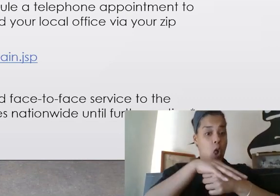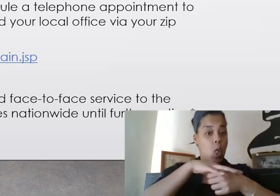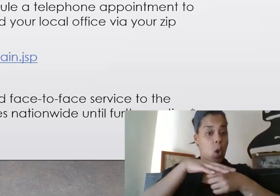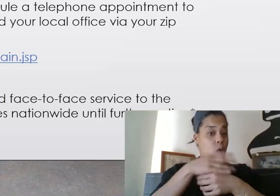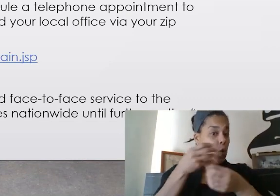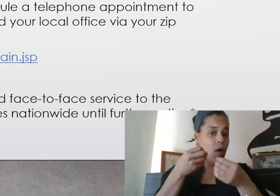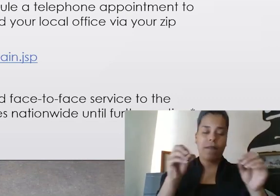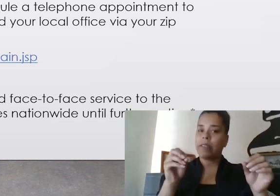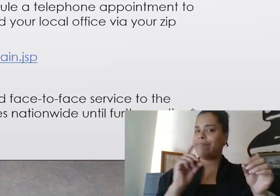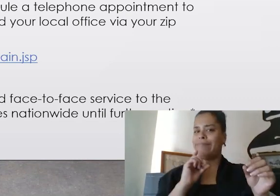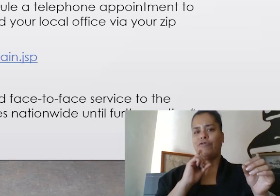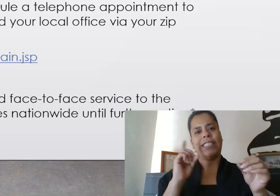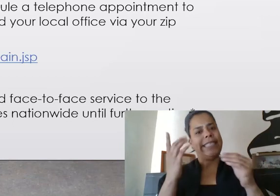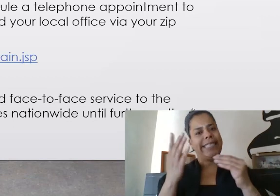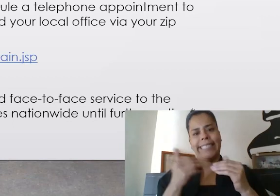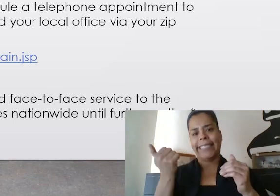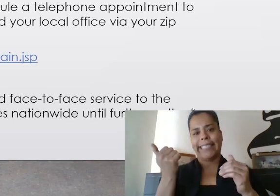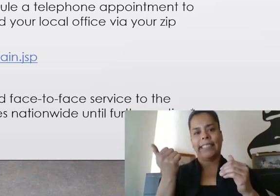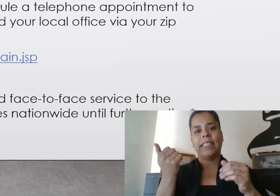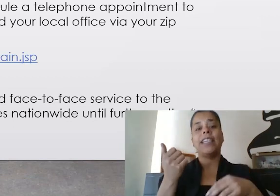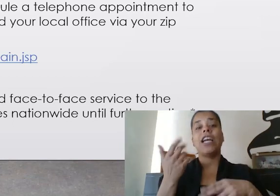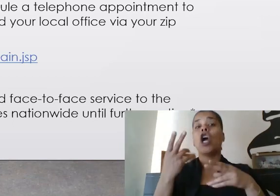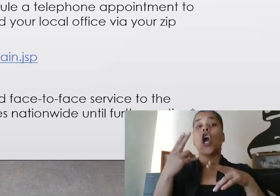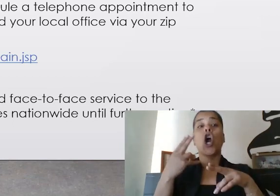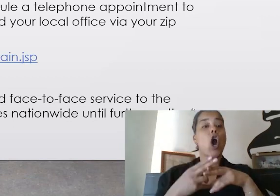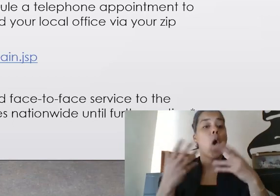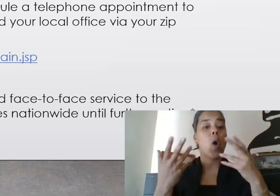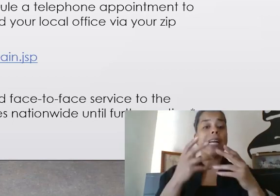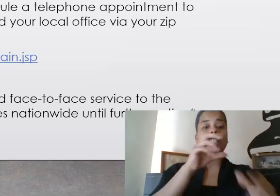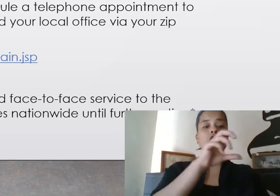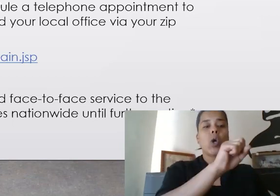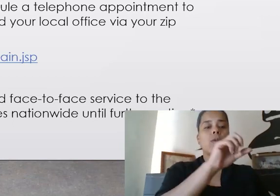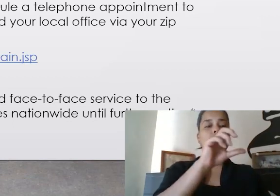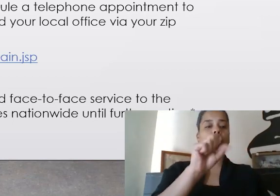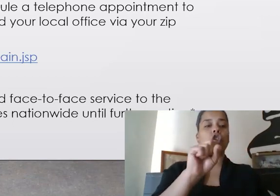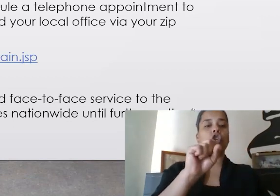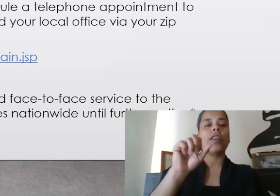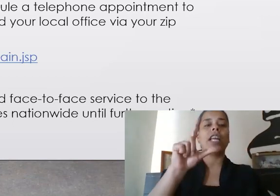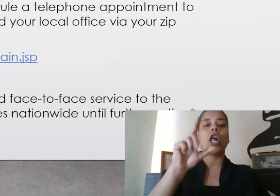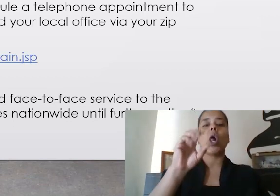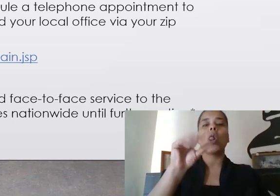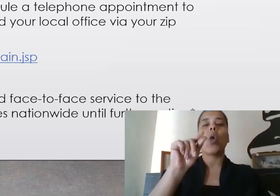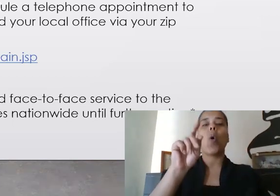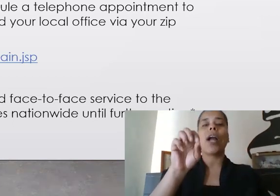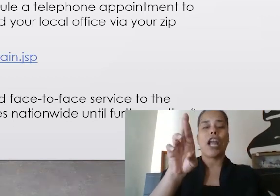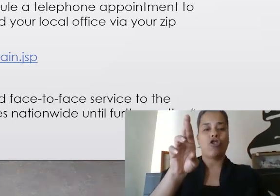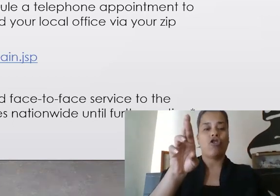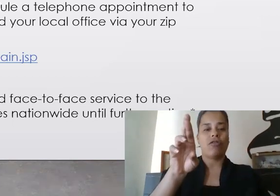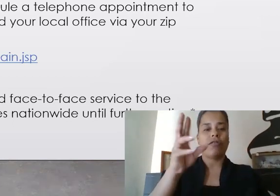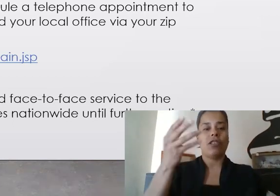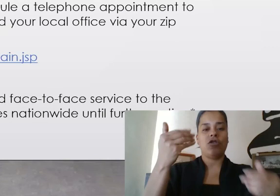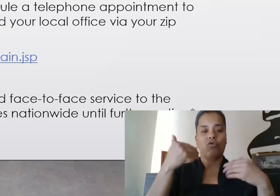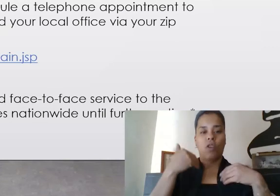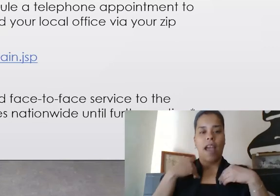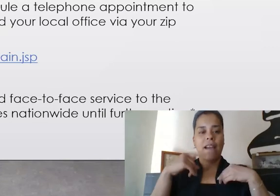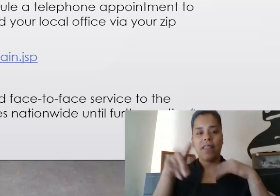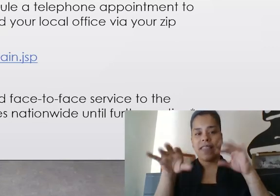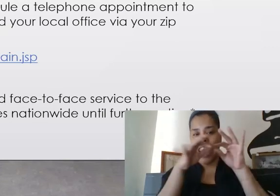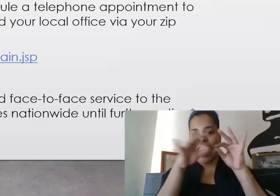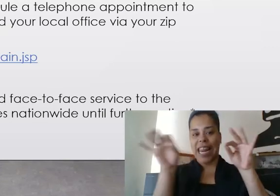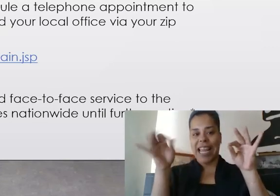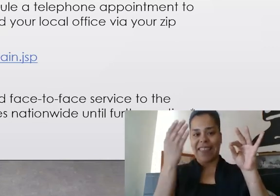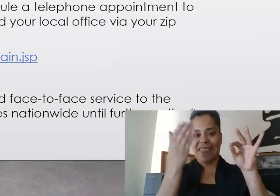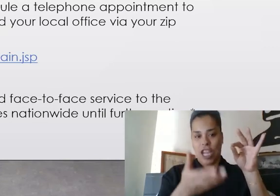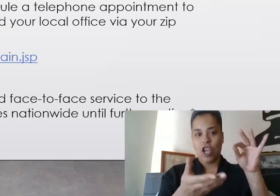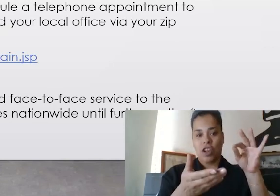called Social Security Locator. So there's a specific link that I have on this PowerPoint, and trust